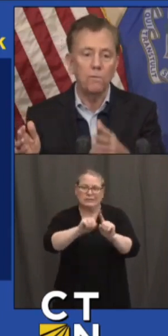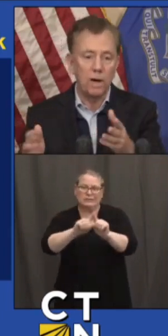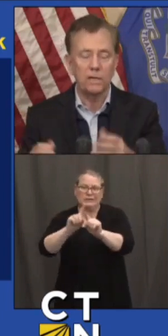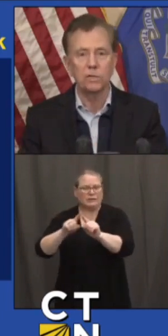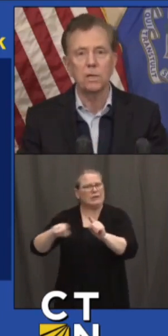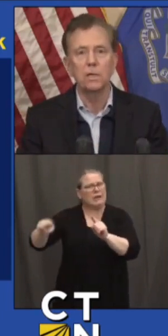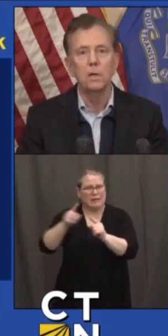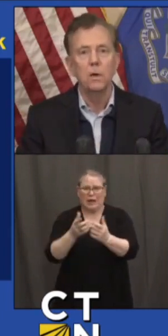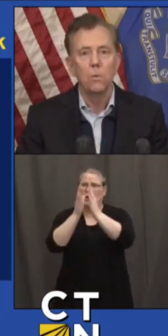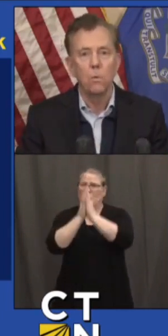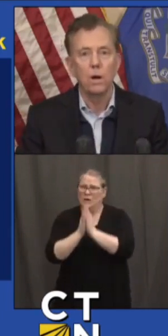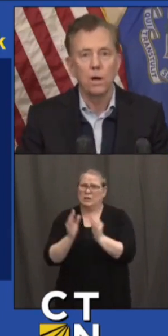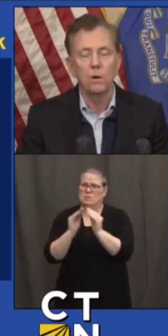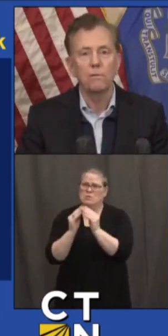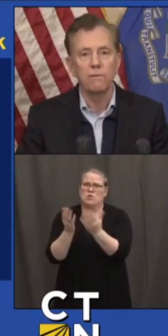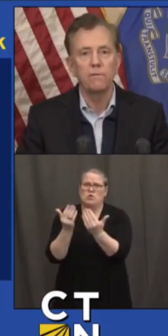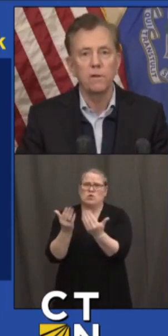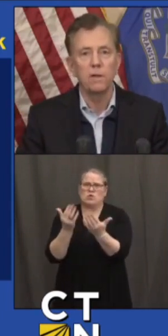well over, actually,